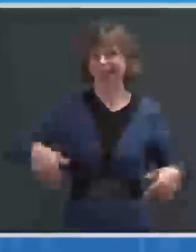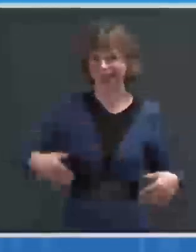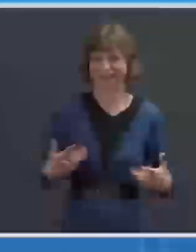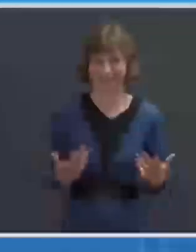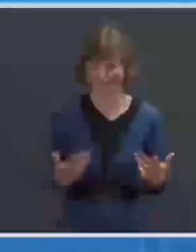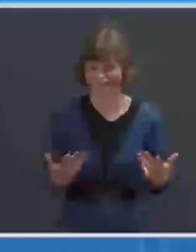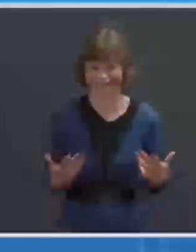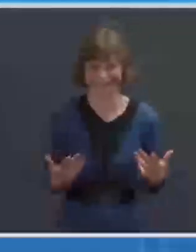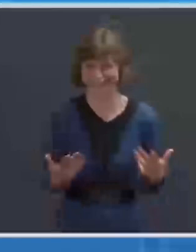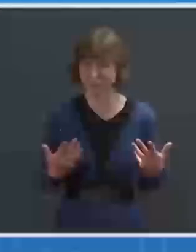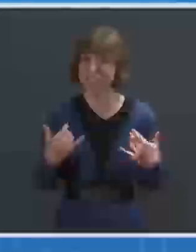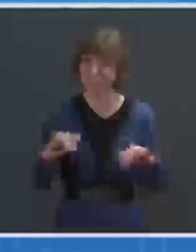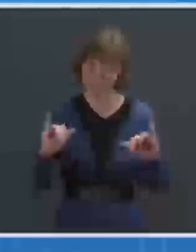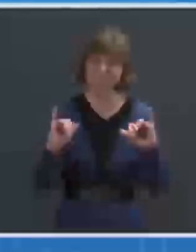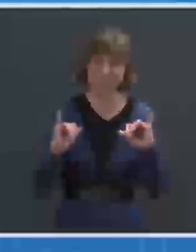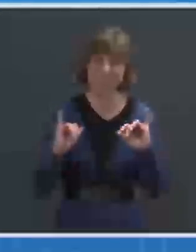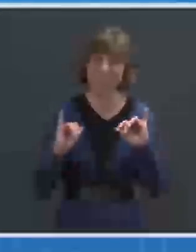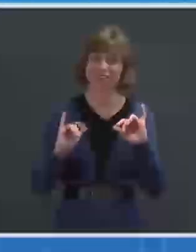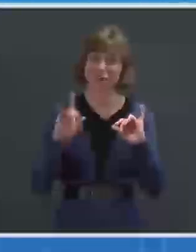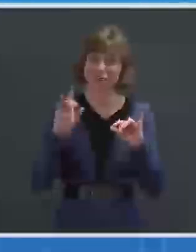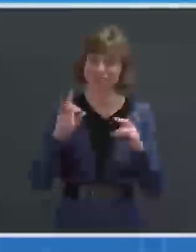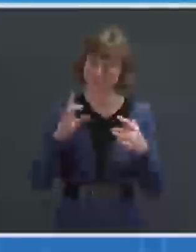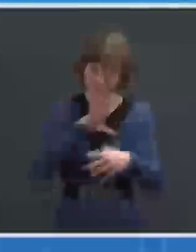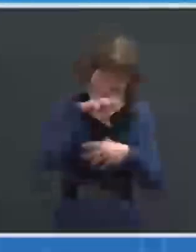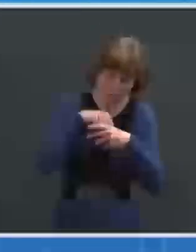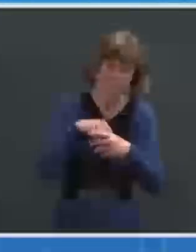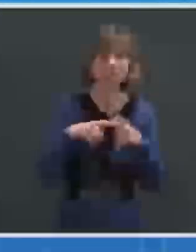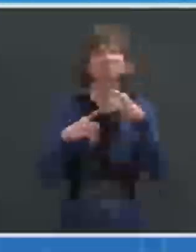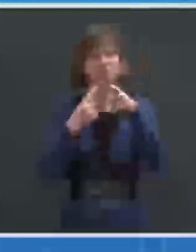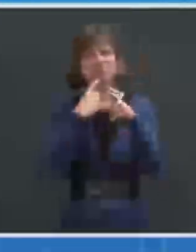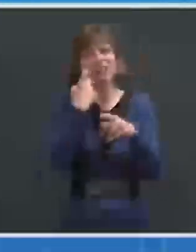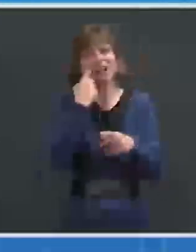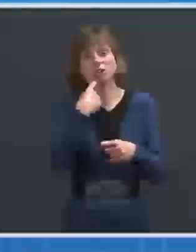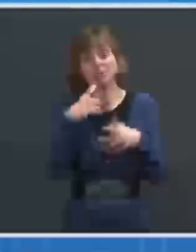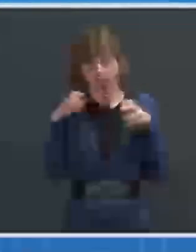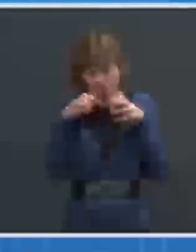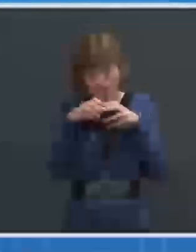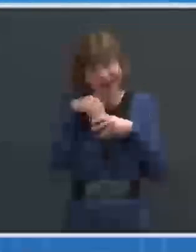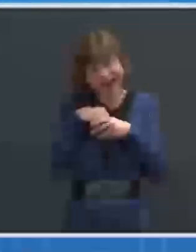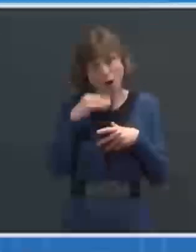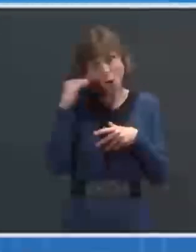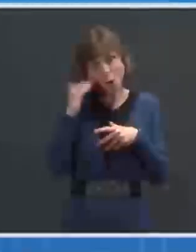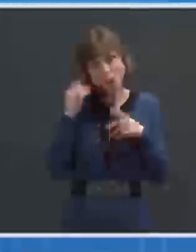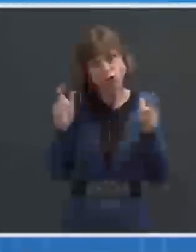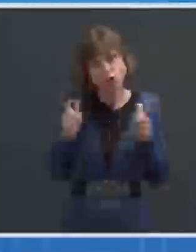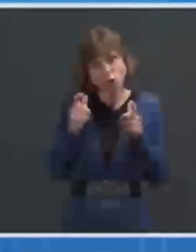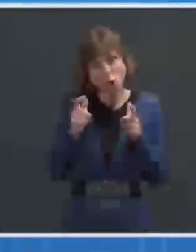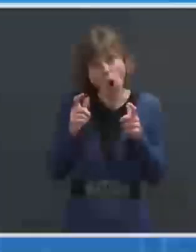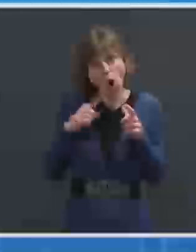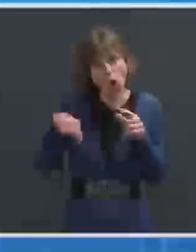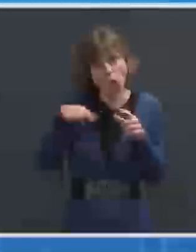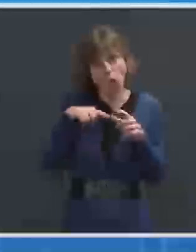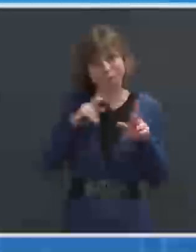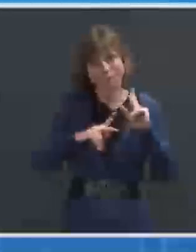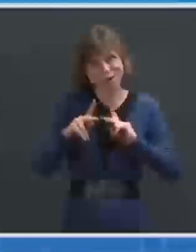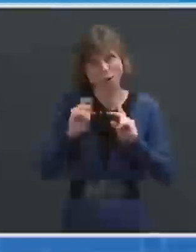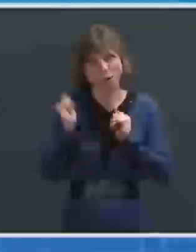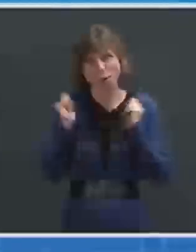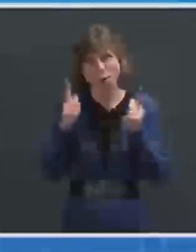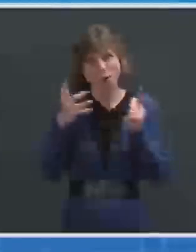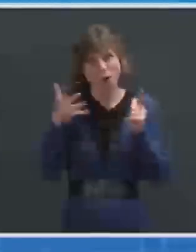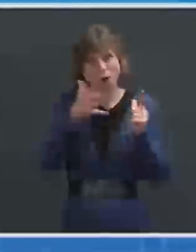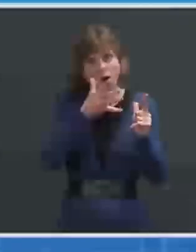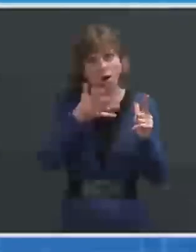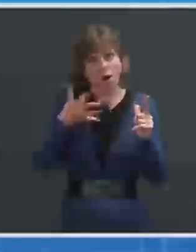the setting in a home of a small group of people having dinner together, all of whom are vaccinated, is very different when you step